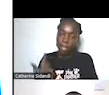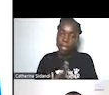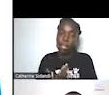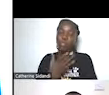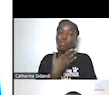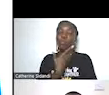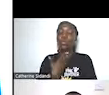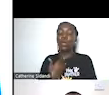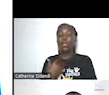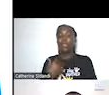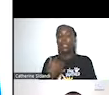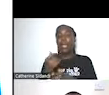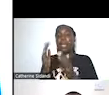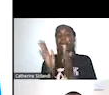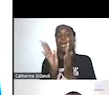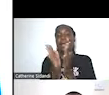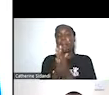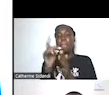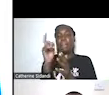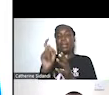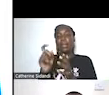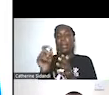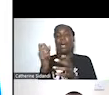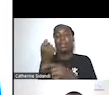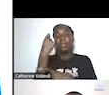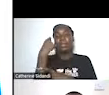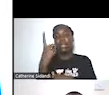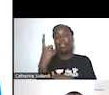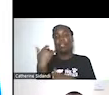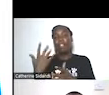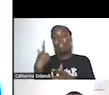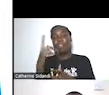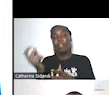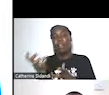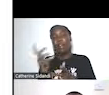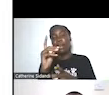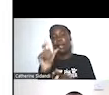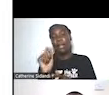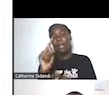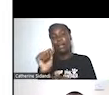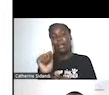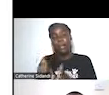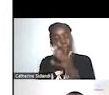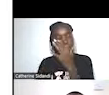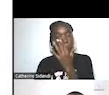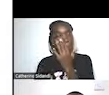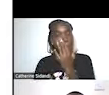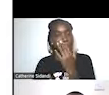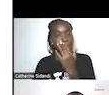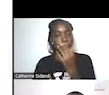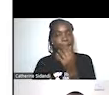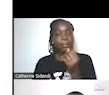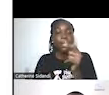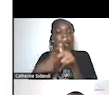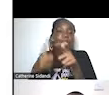We need to understand this aspect of data protection and privacy. To conclude, then what